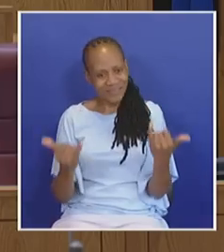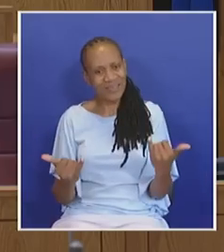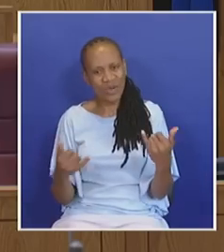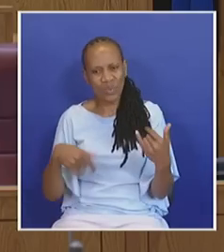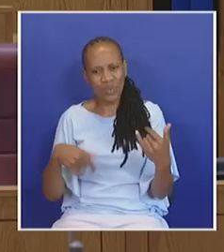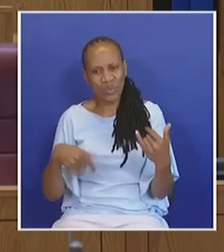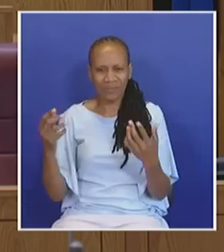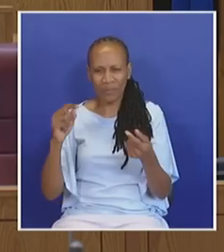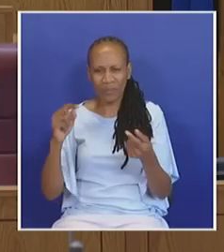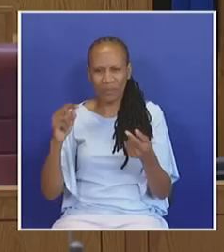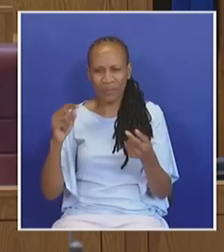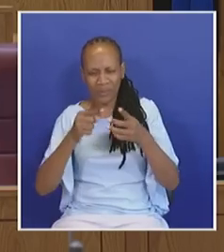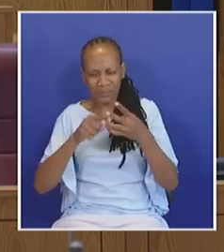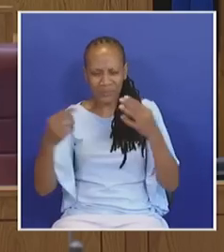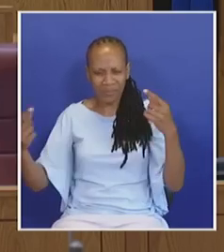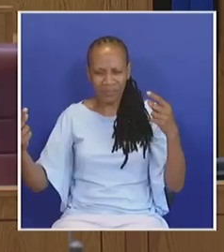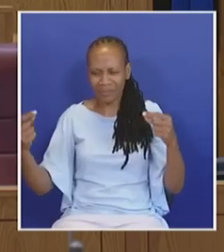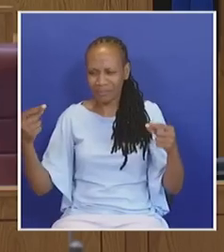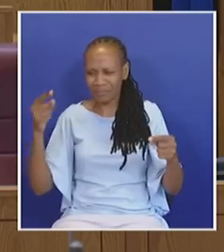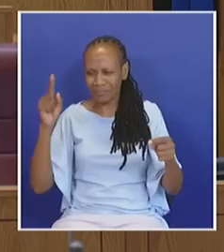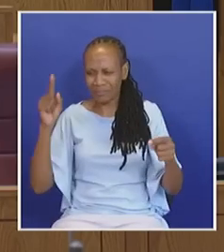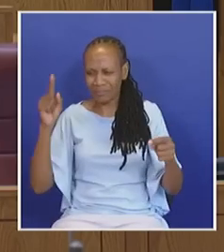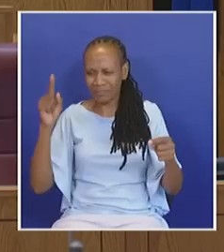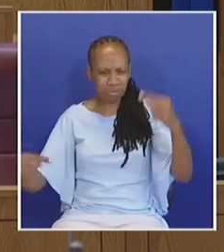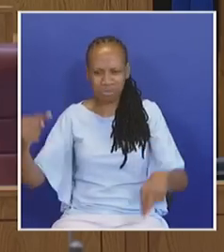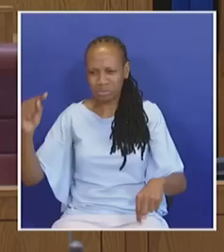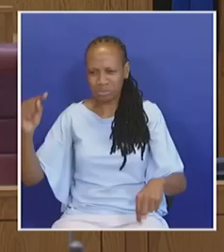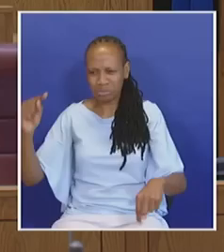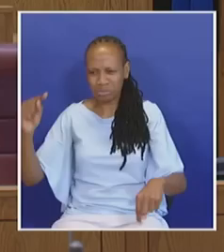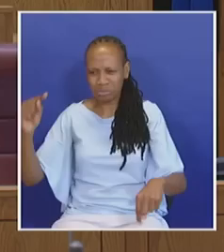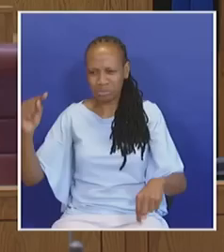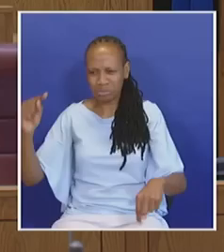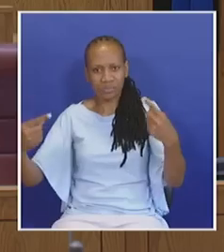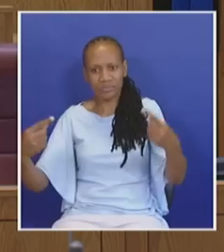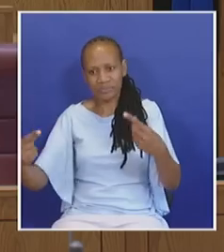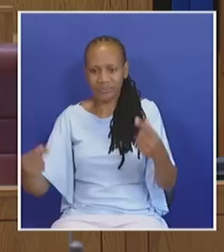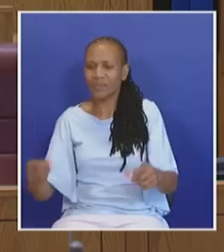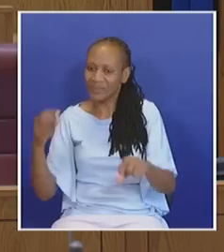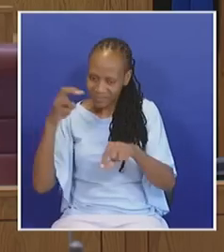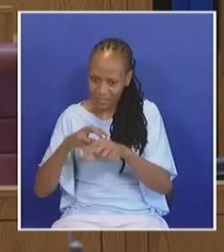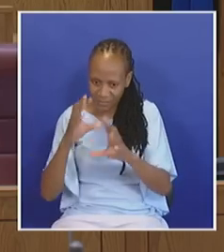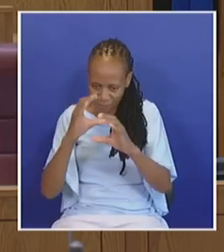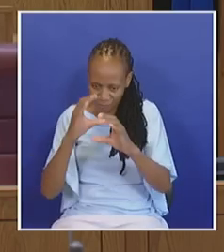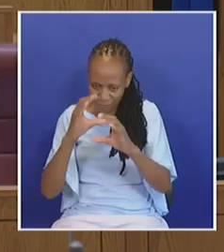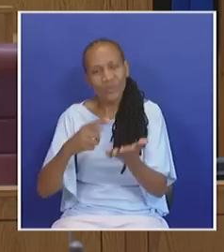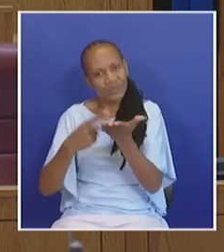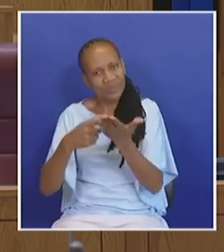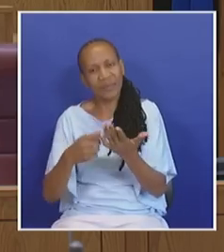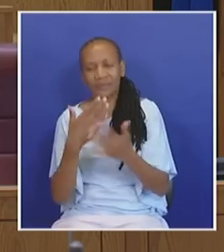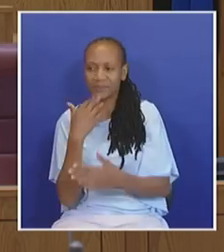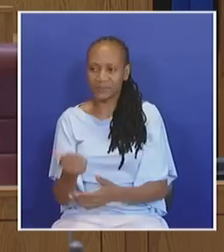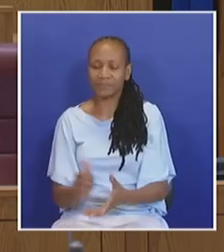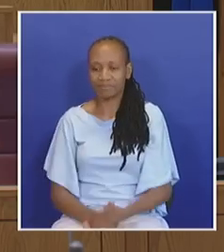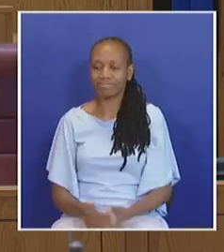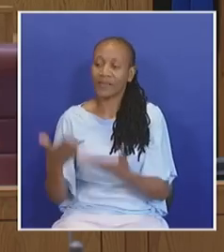wish and hope that we rule when they should be tackling these matters in their debates. Continue. Thank